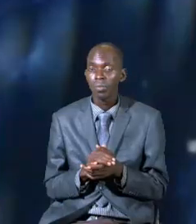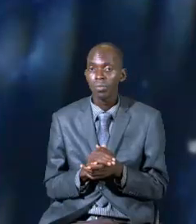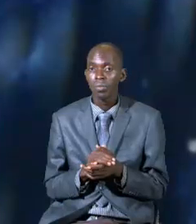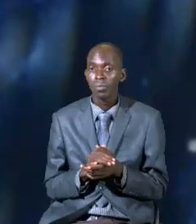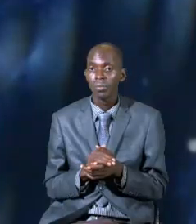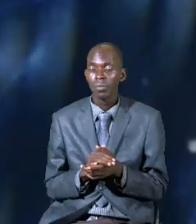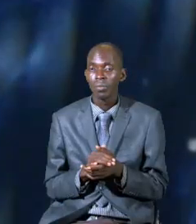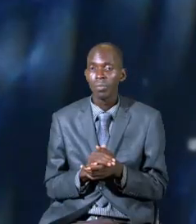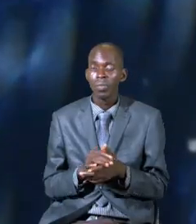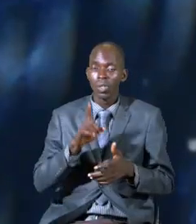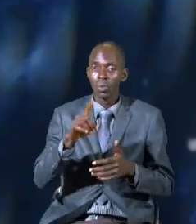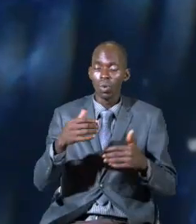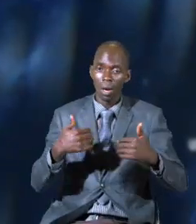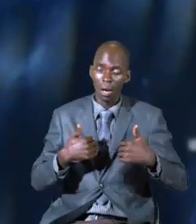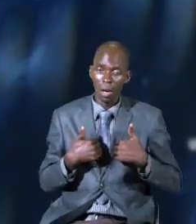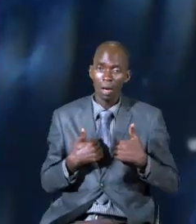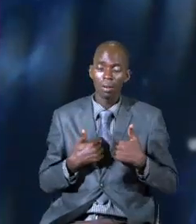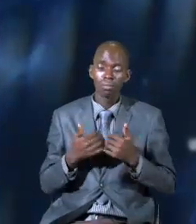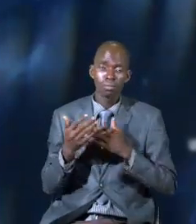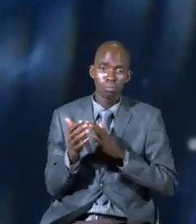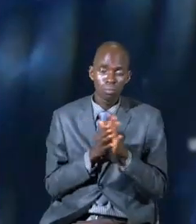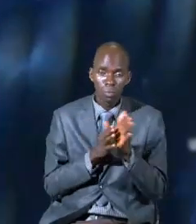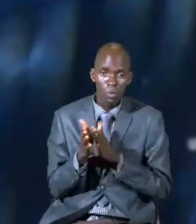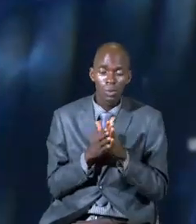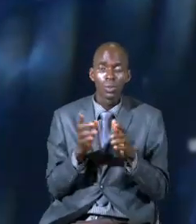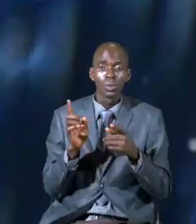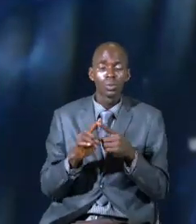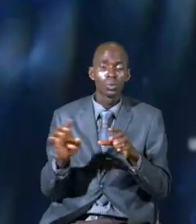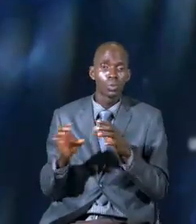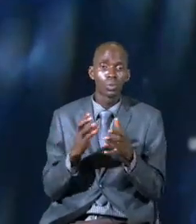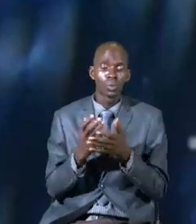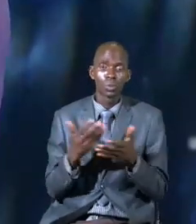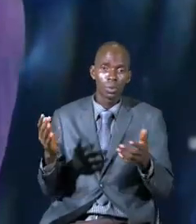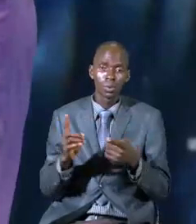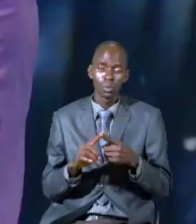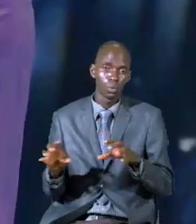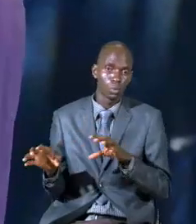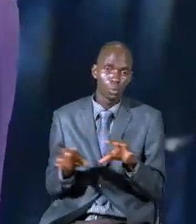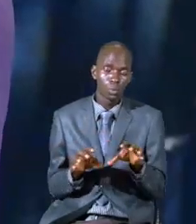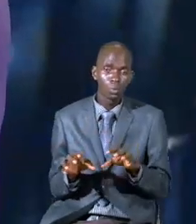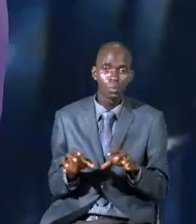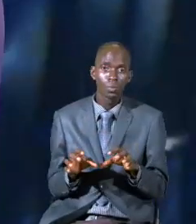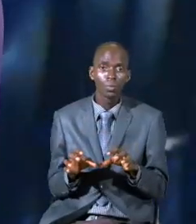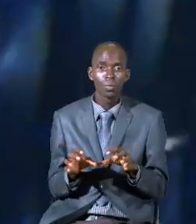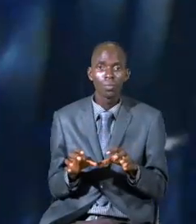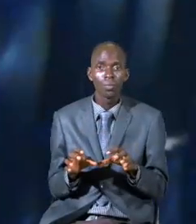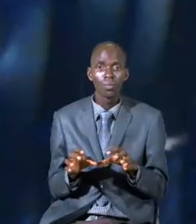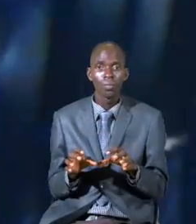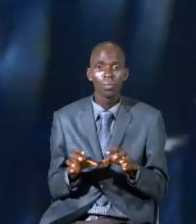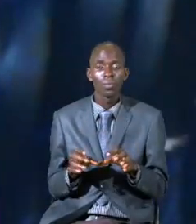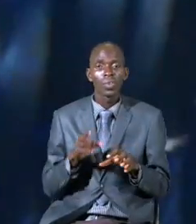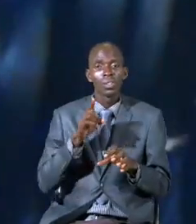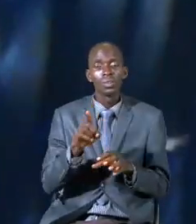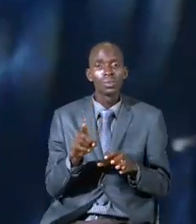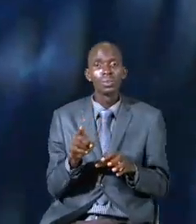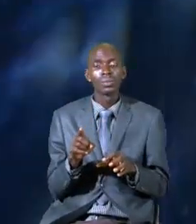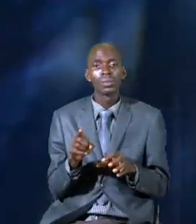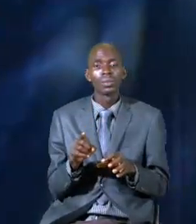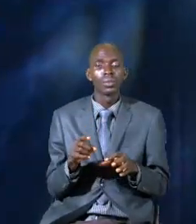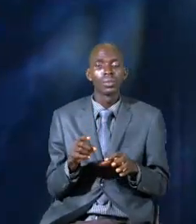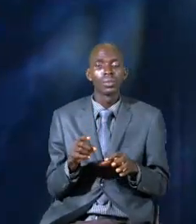do. You have vision, you do. You have a great goal, you do.